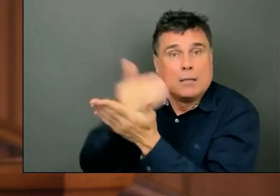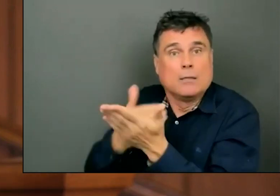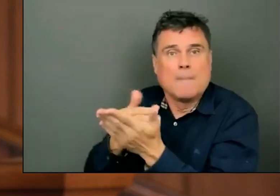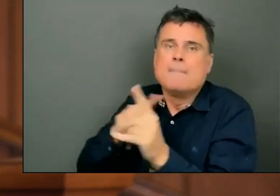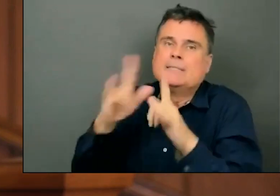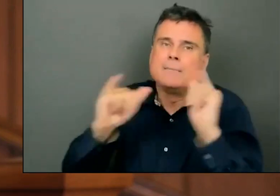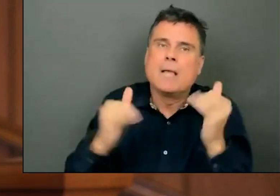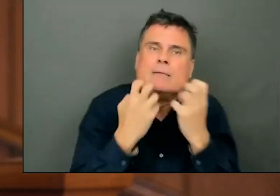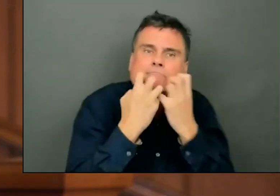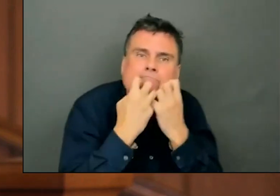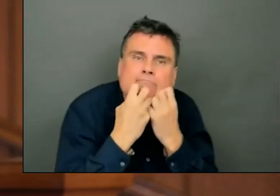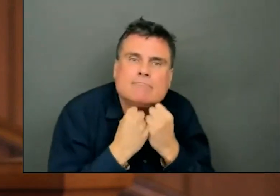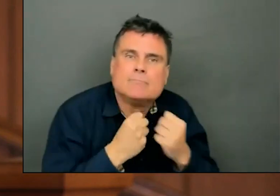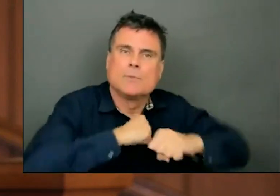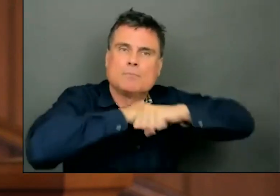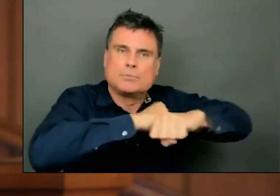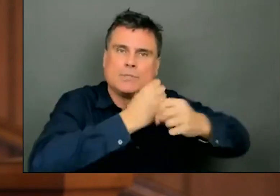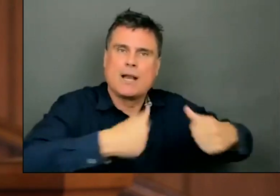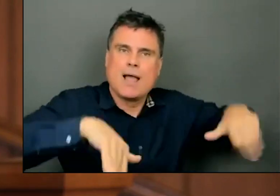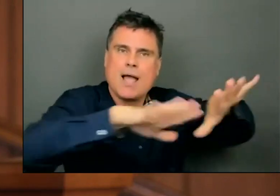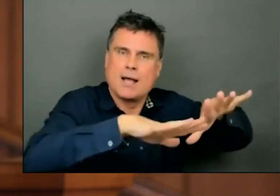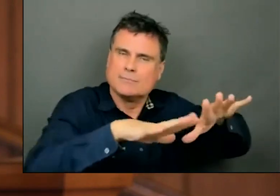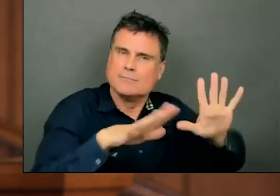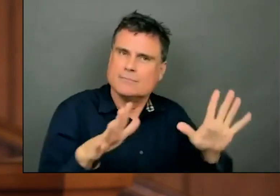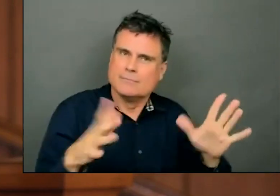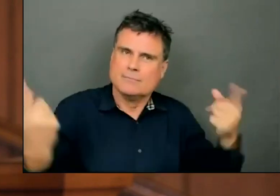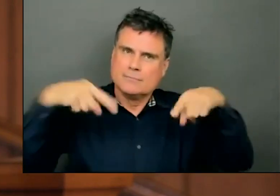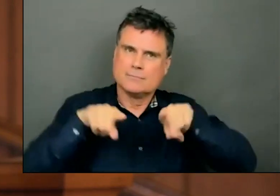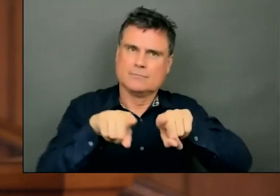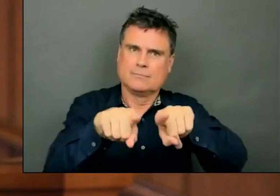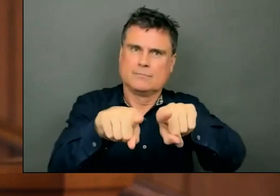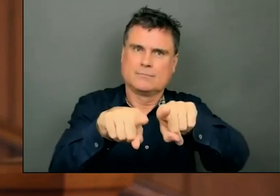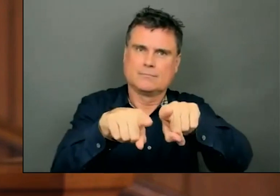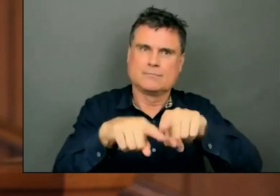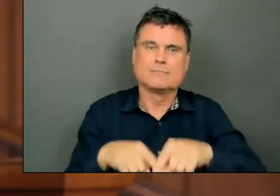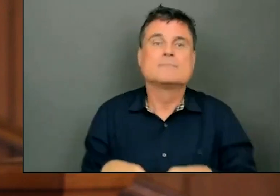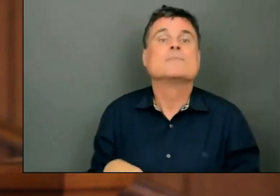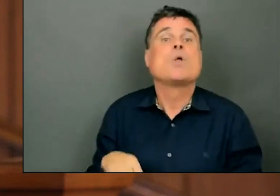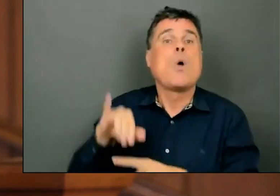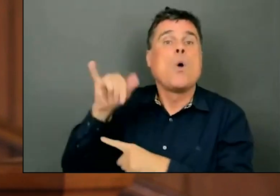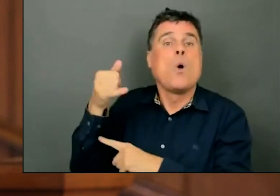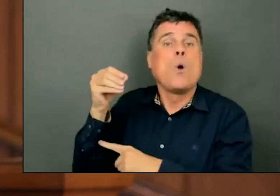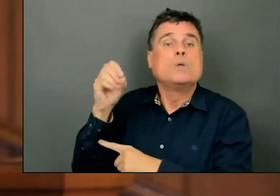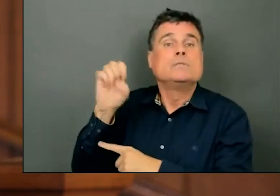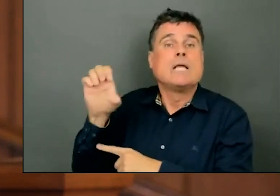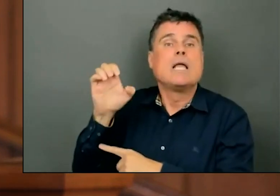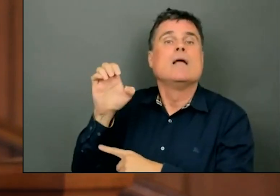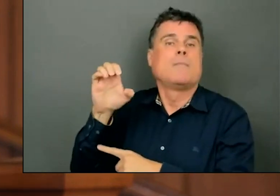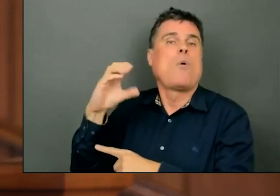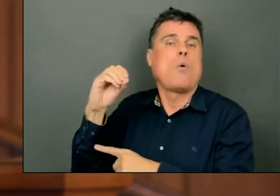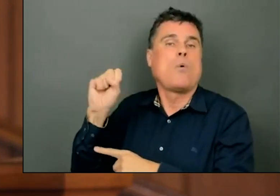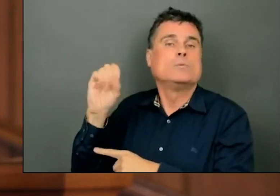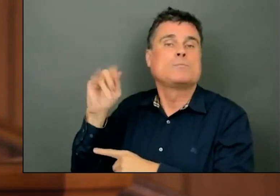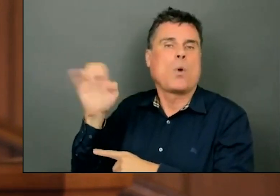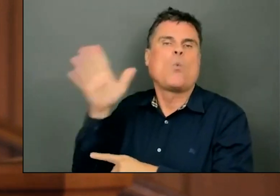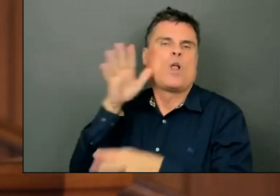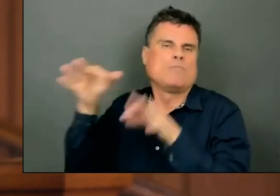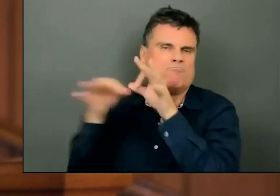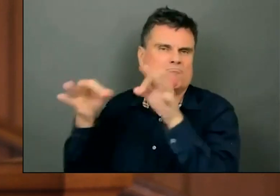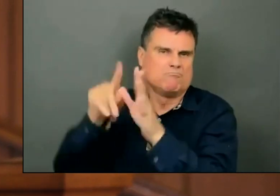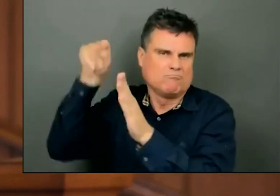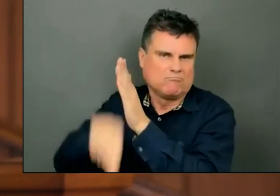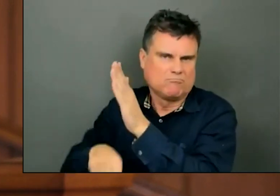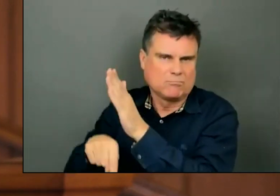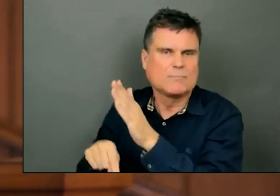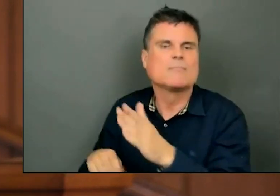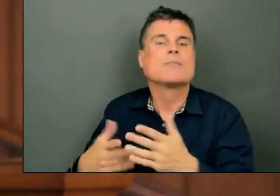to you about how we're going to ensure that First Nations, communities, investors, and working people are part and parcel of the land use decisions we